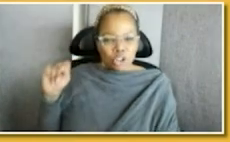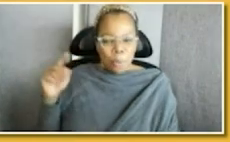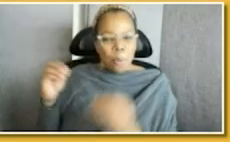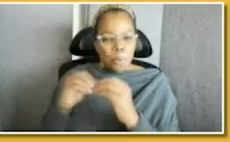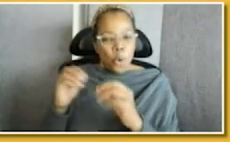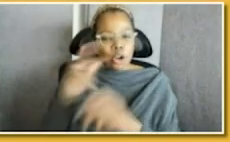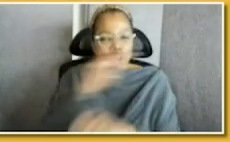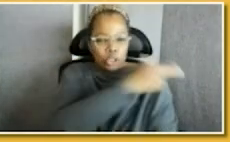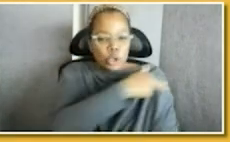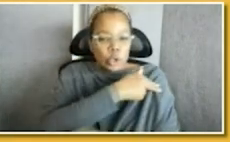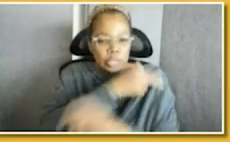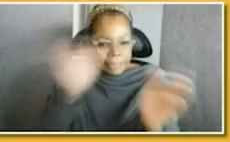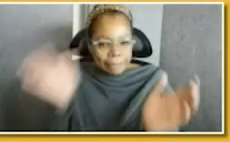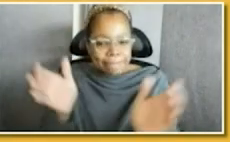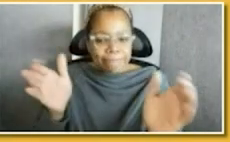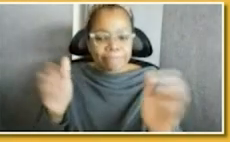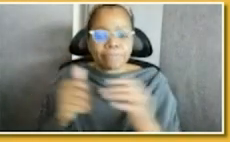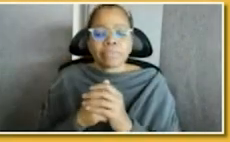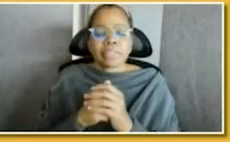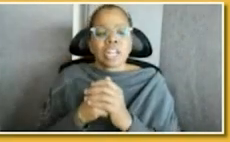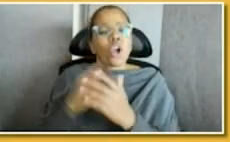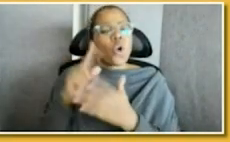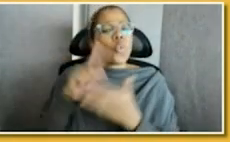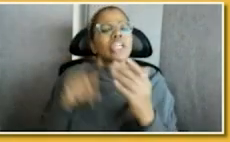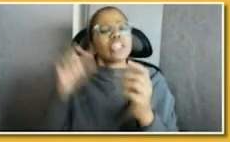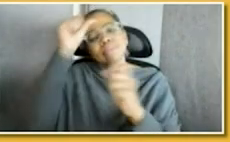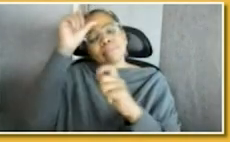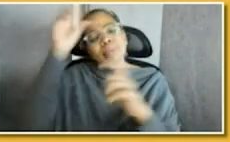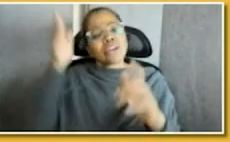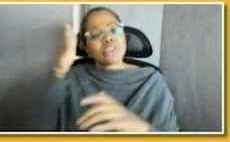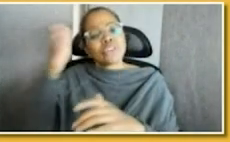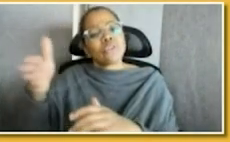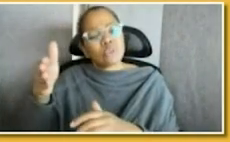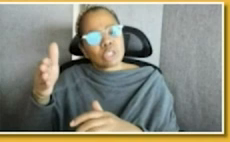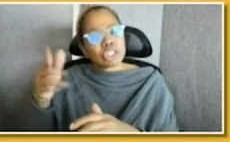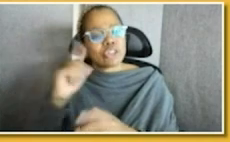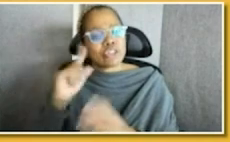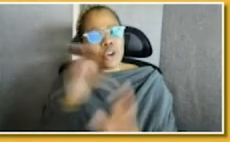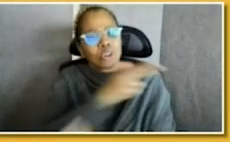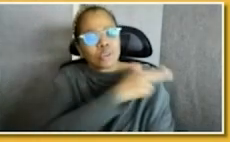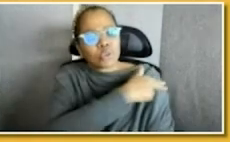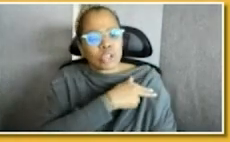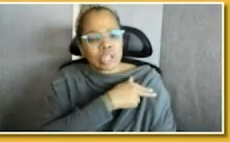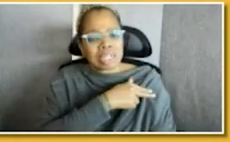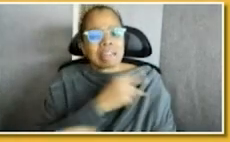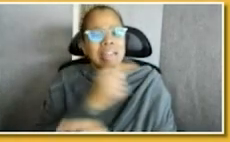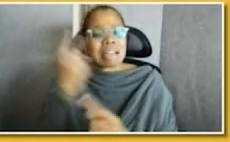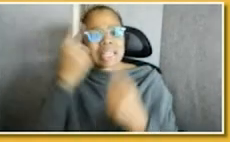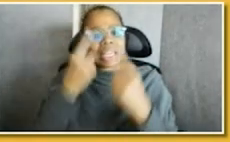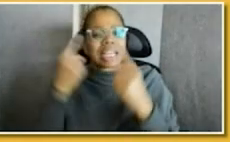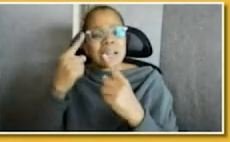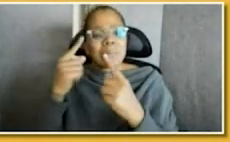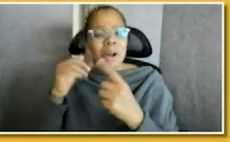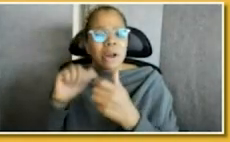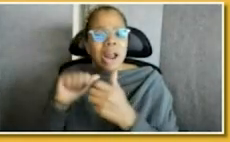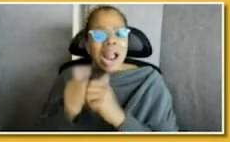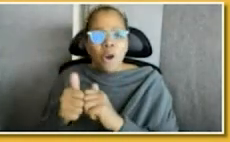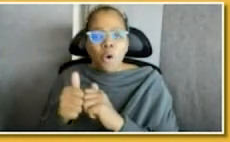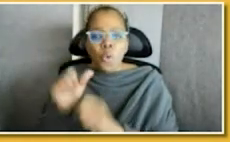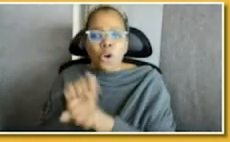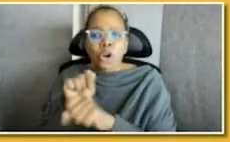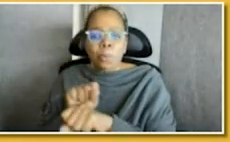organizing as this kind of corporatization of work keeps expanding.